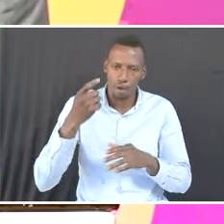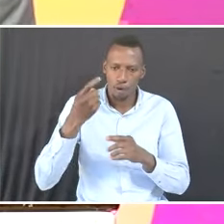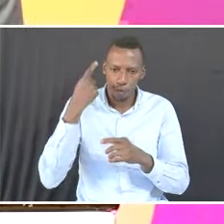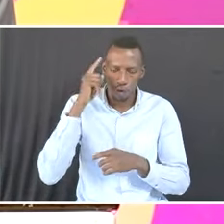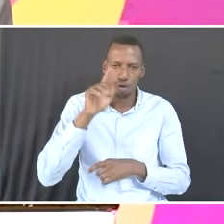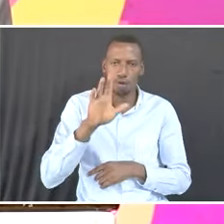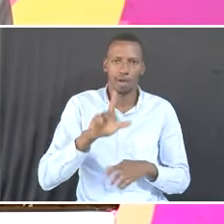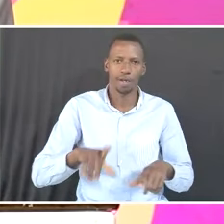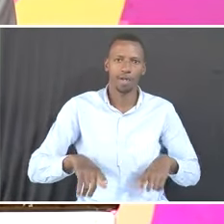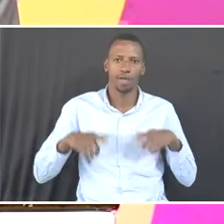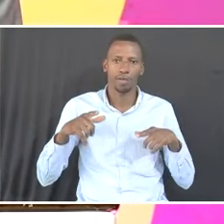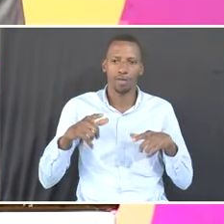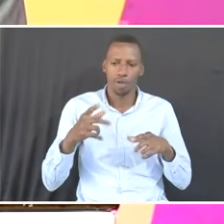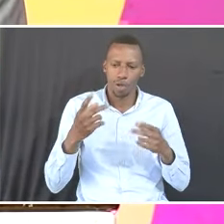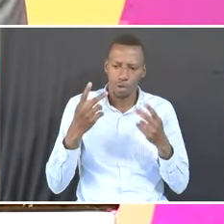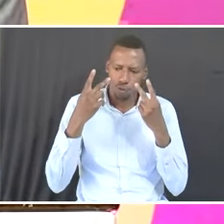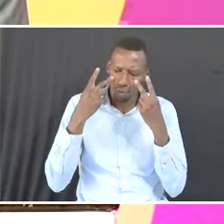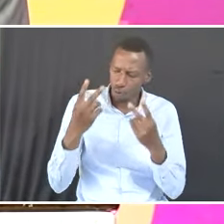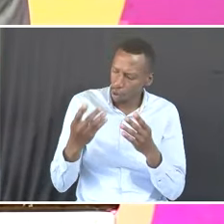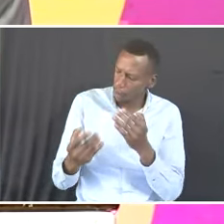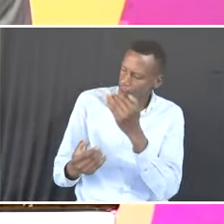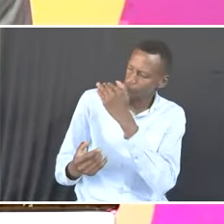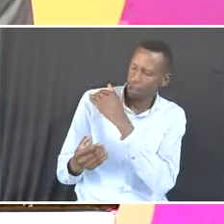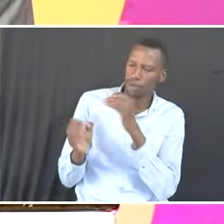not look behind.